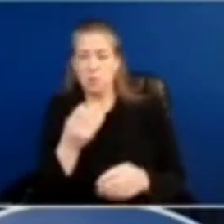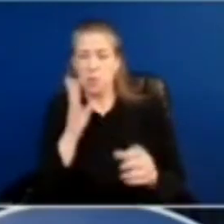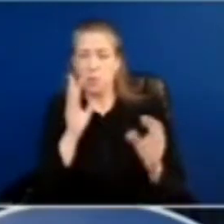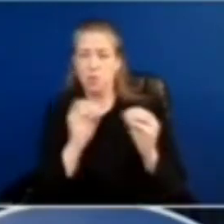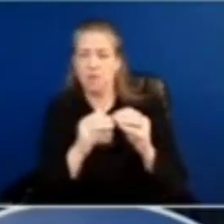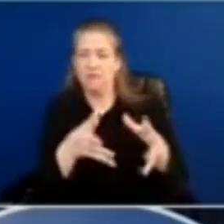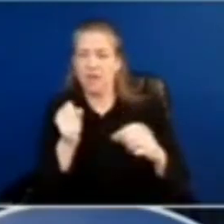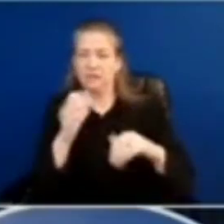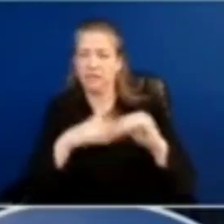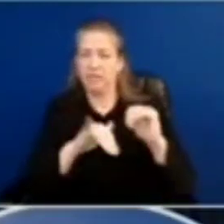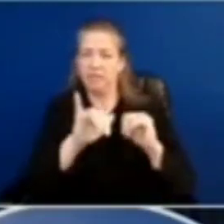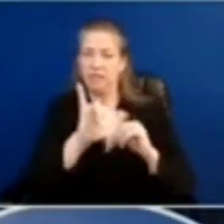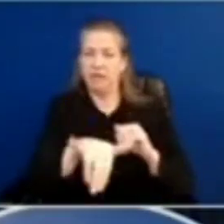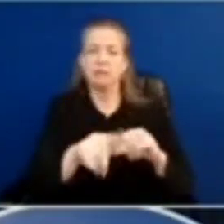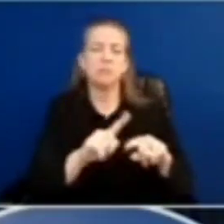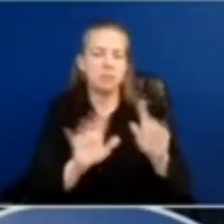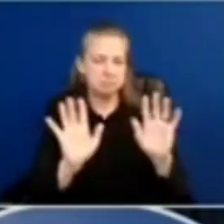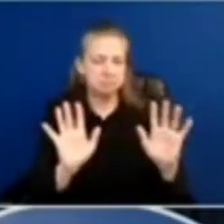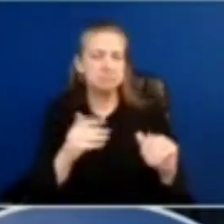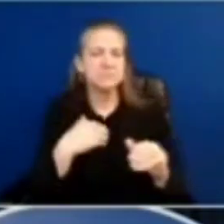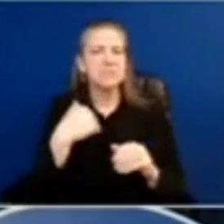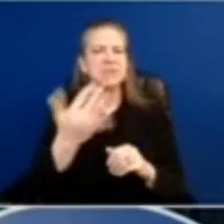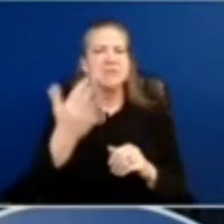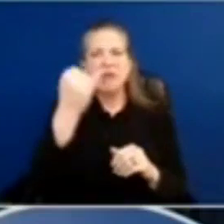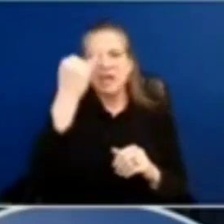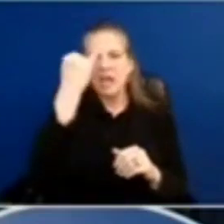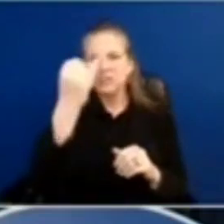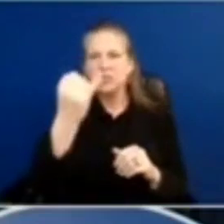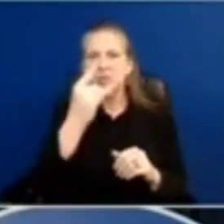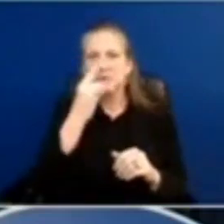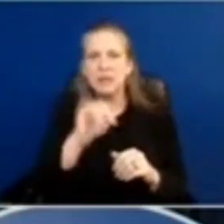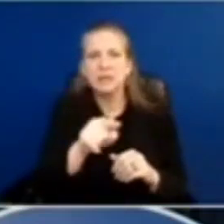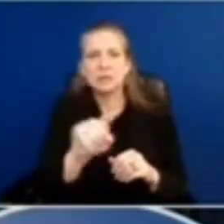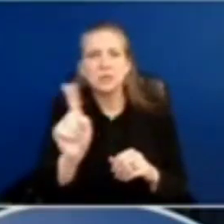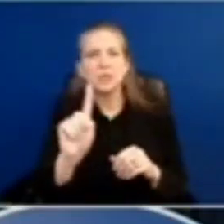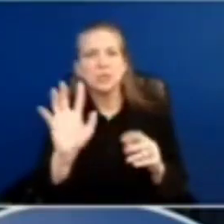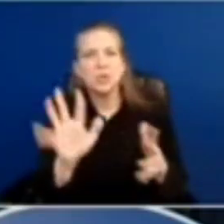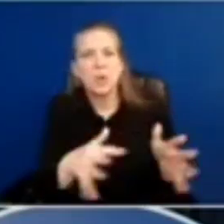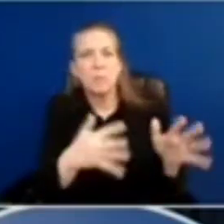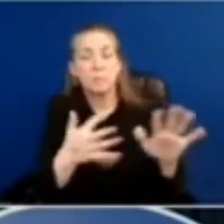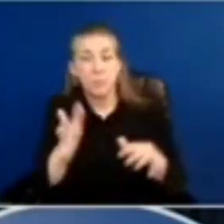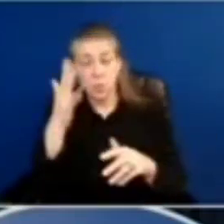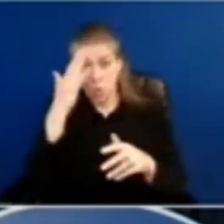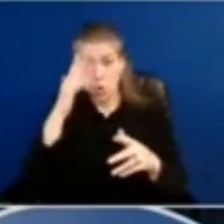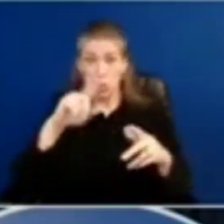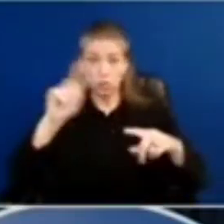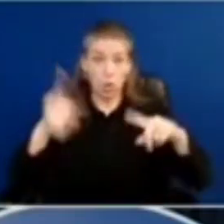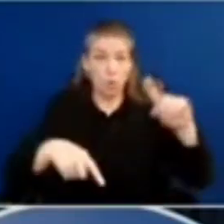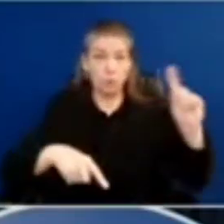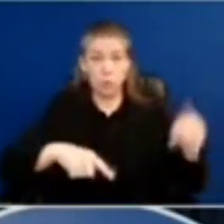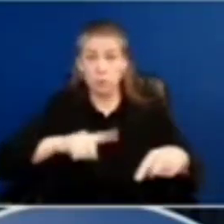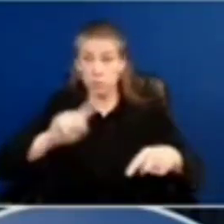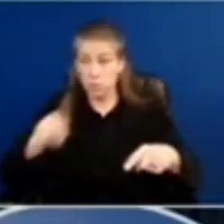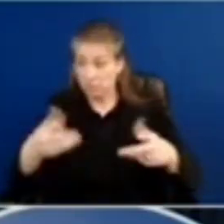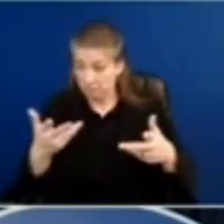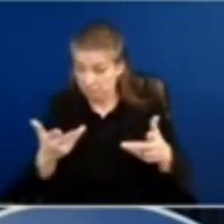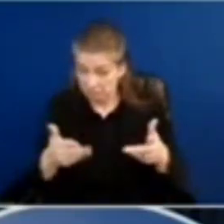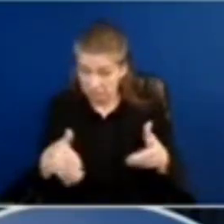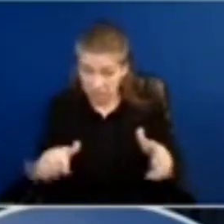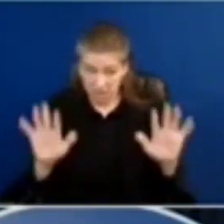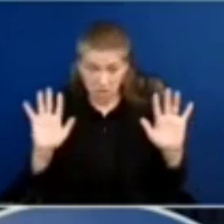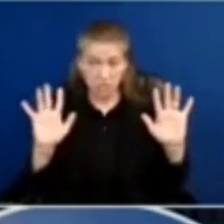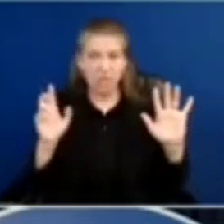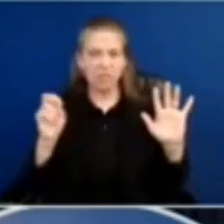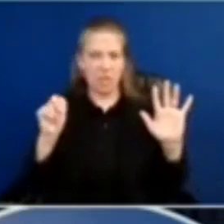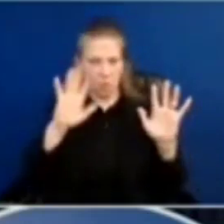idea of when they will see the most severe storms. Once again, the storm will move through and the wind comes afterwards. And these wind